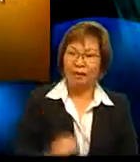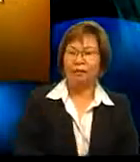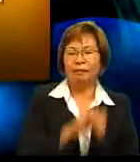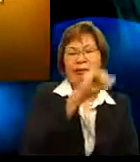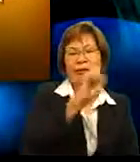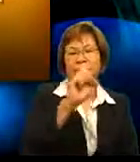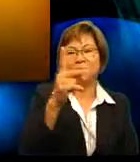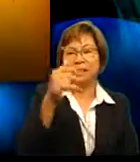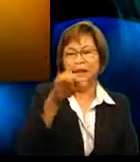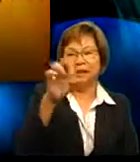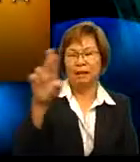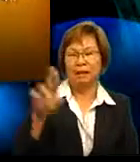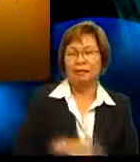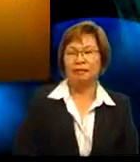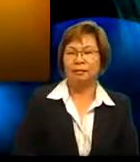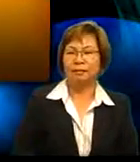Iskandar,